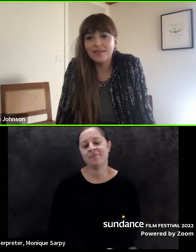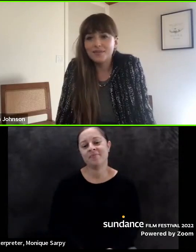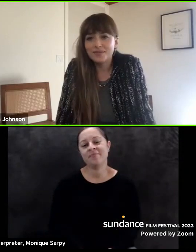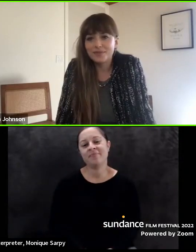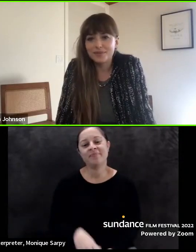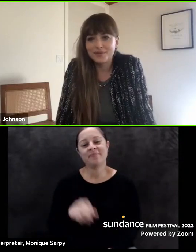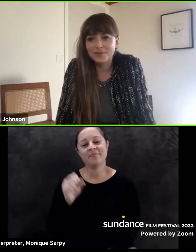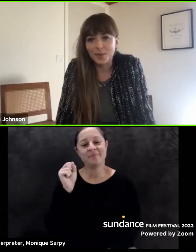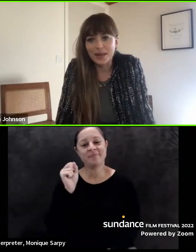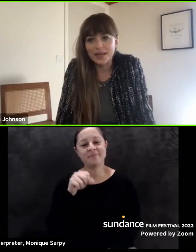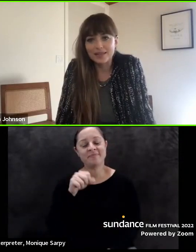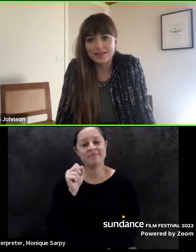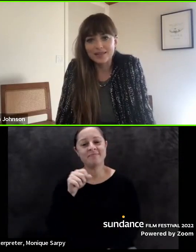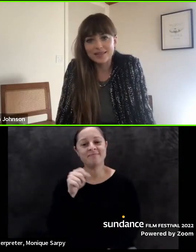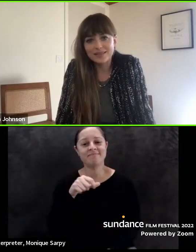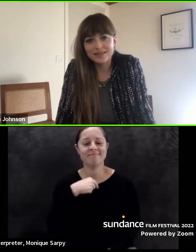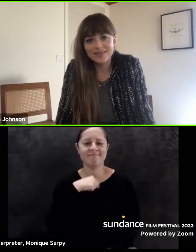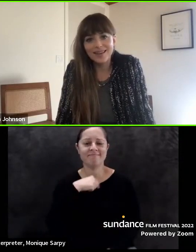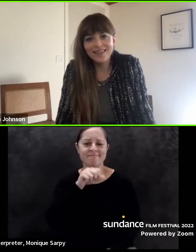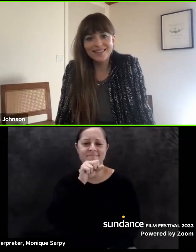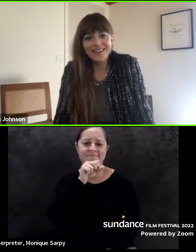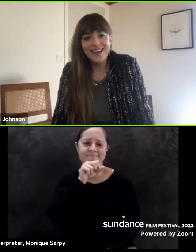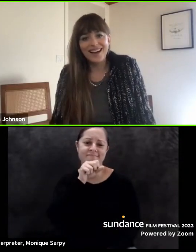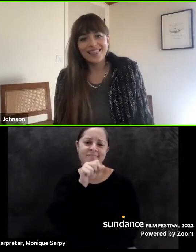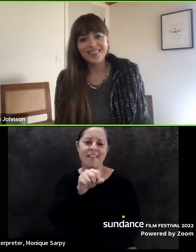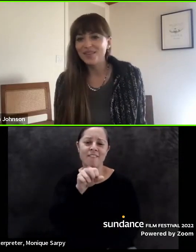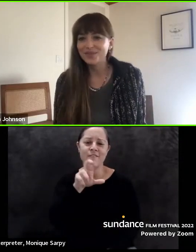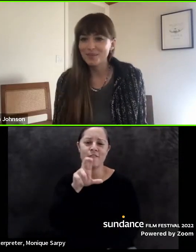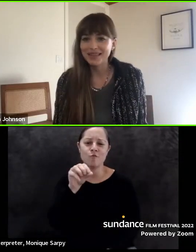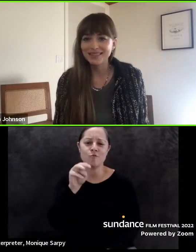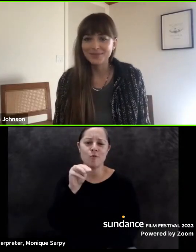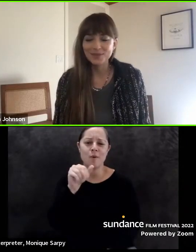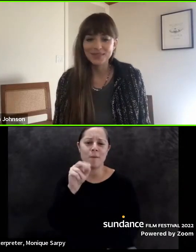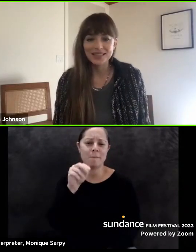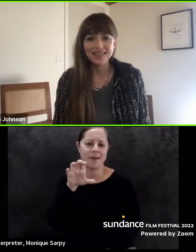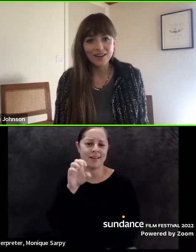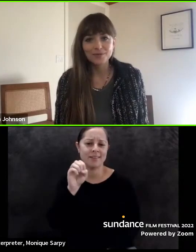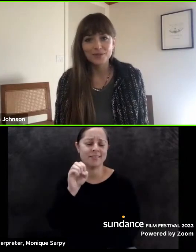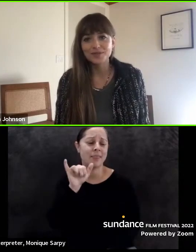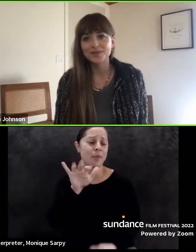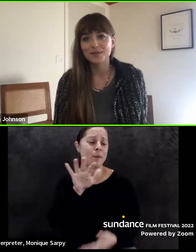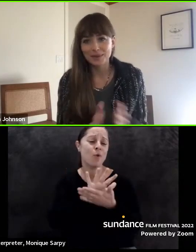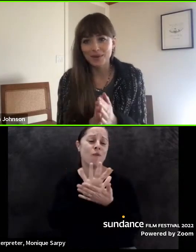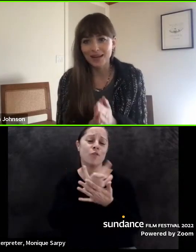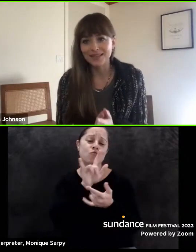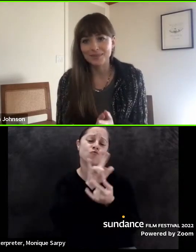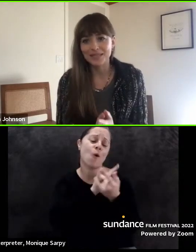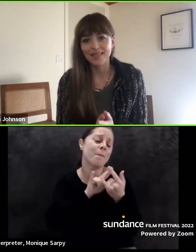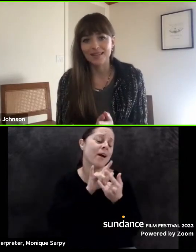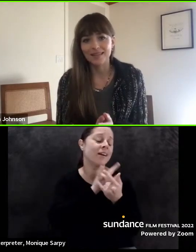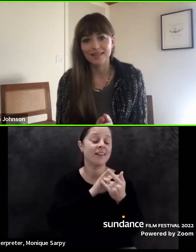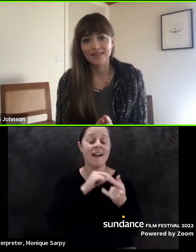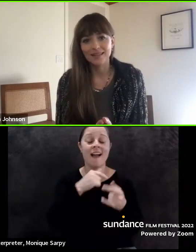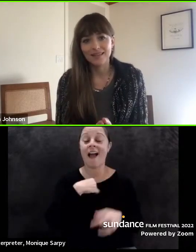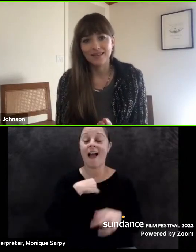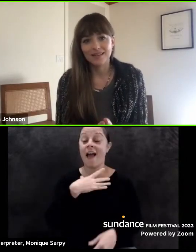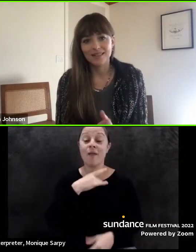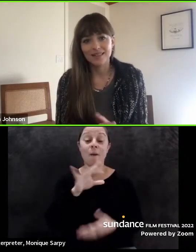I love romance. I love romantic movies. I love movies where people end up